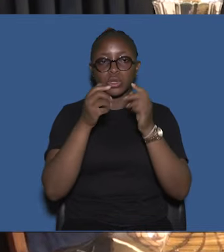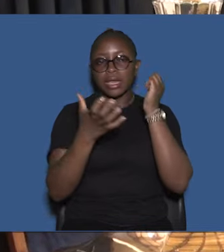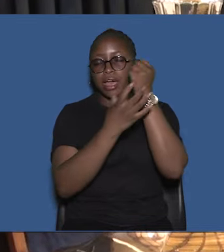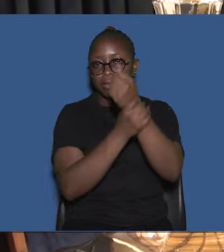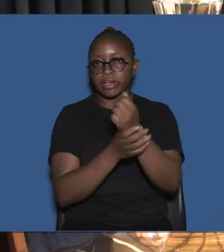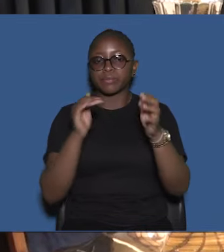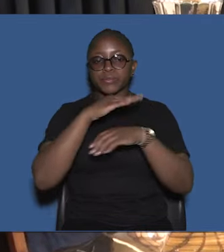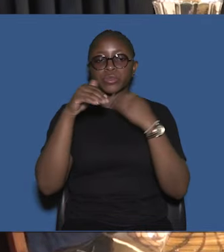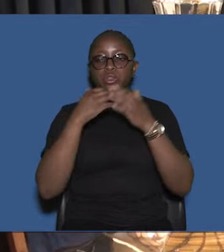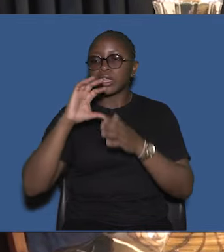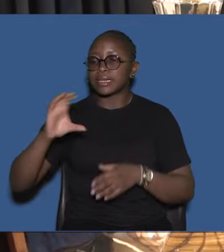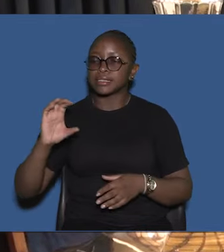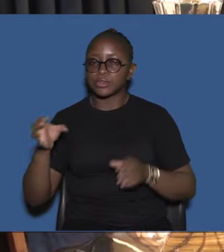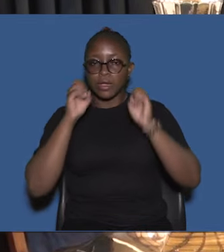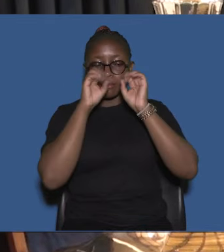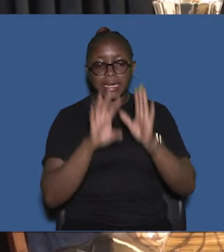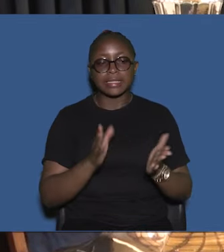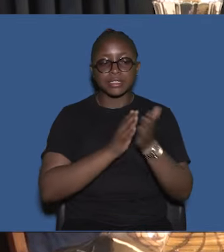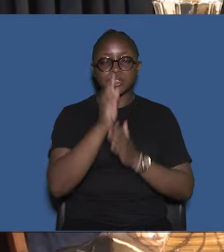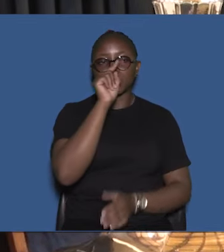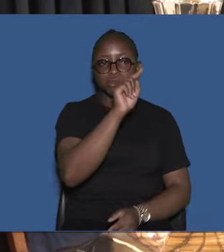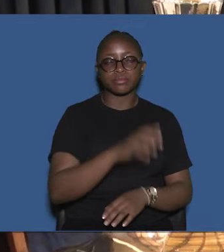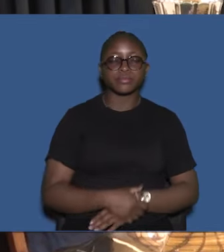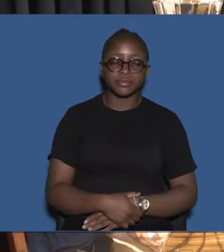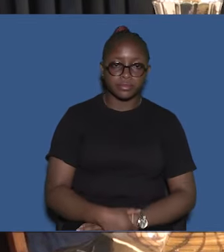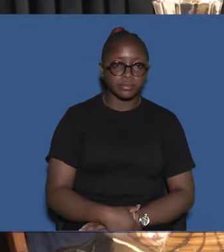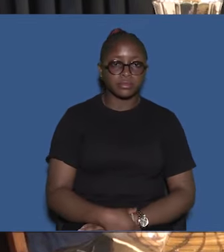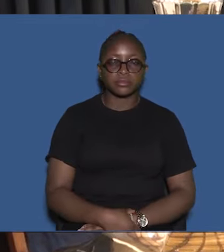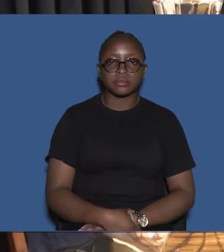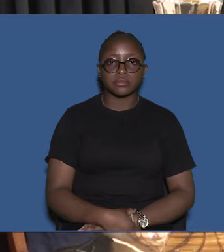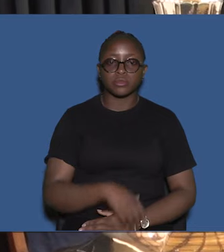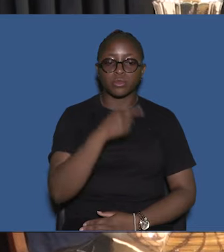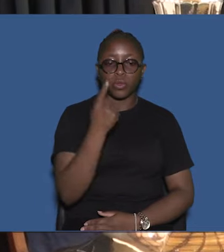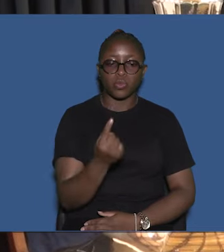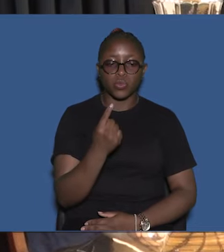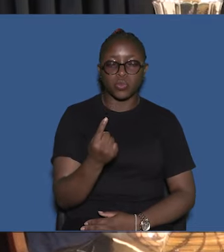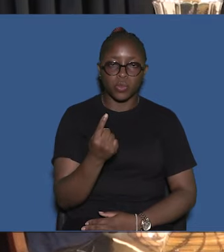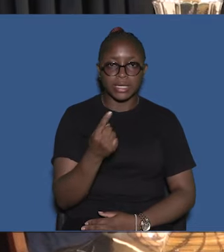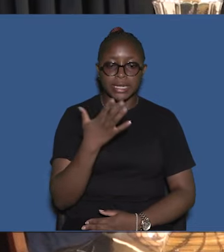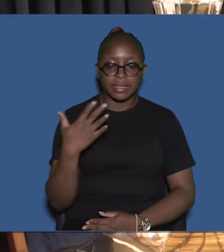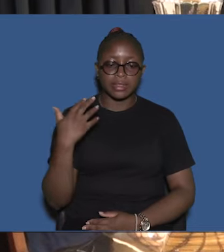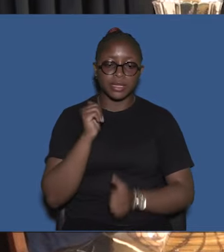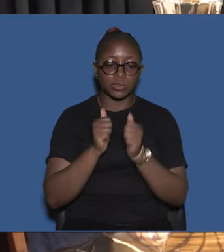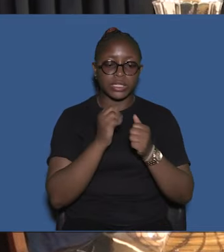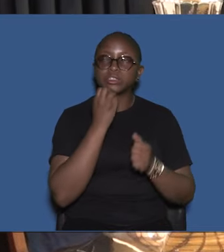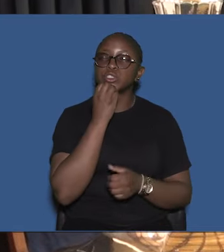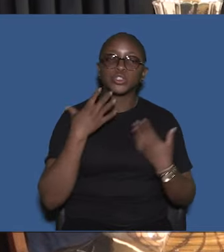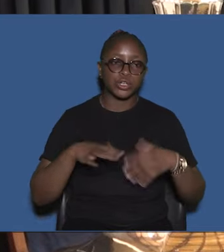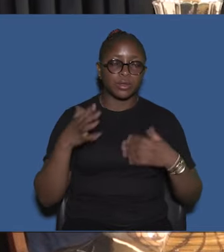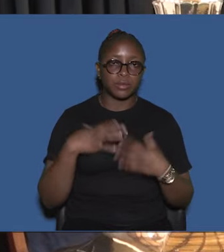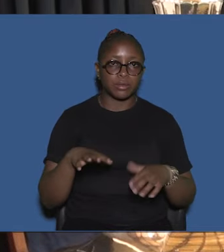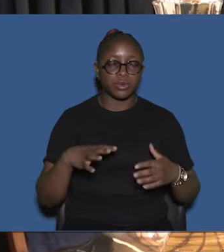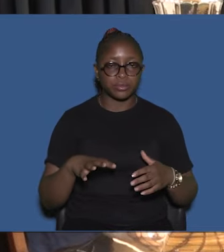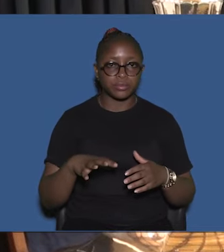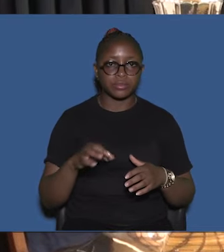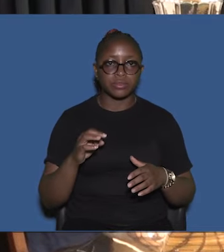blessed through you. So one of the things that the Jewish people failed to